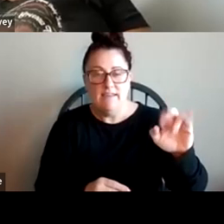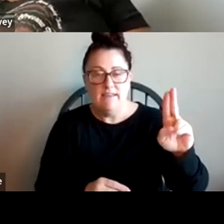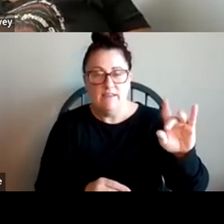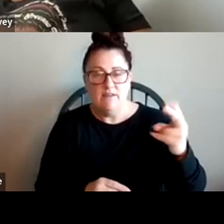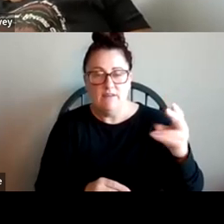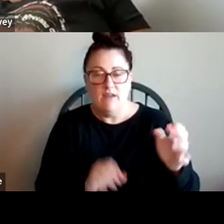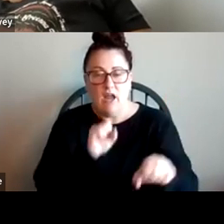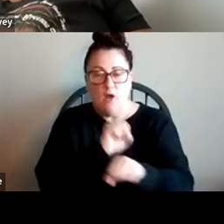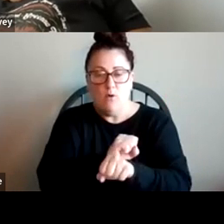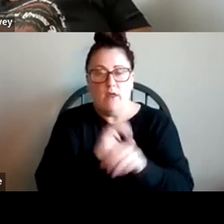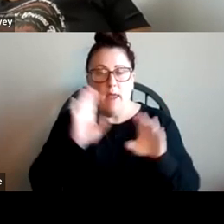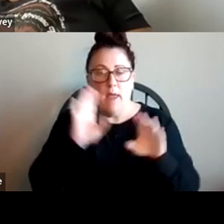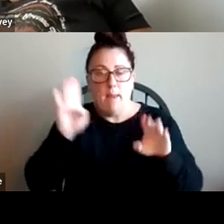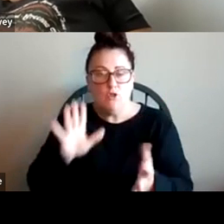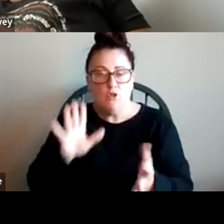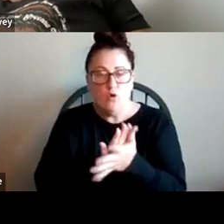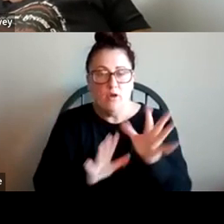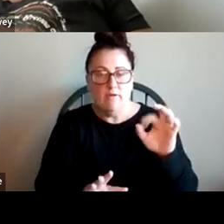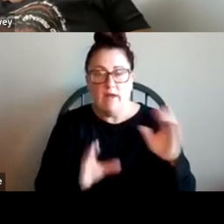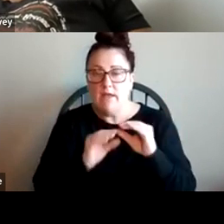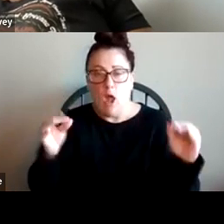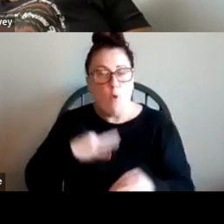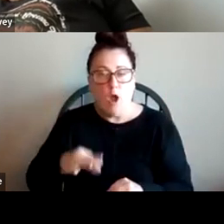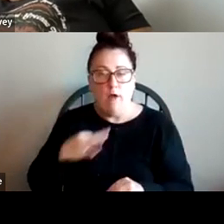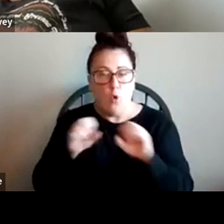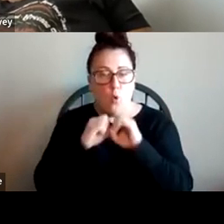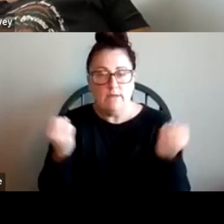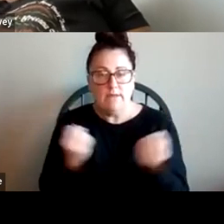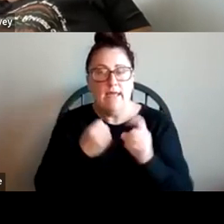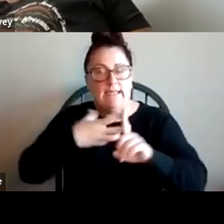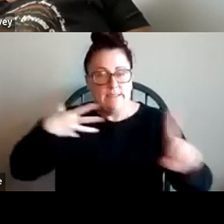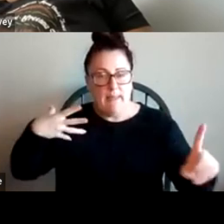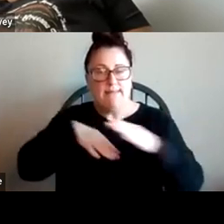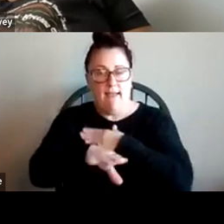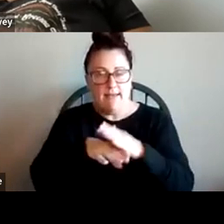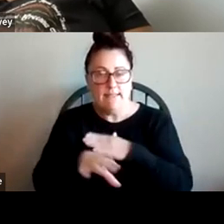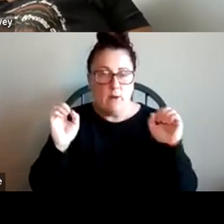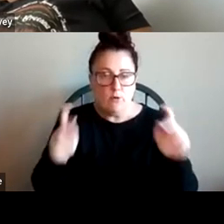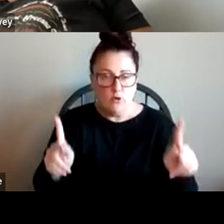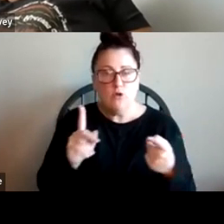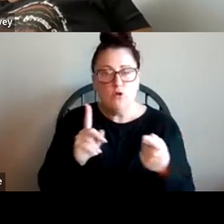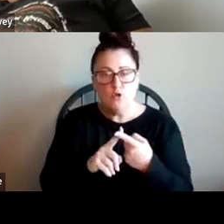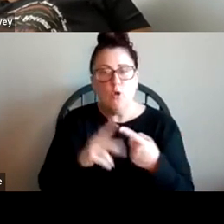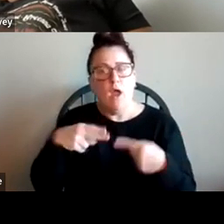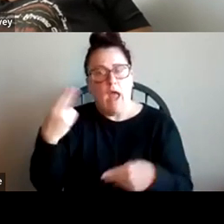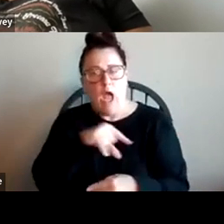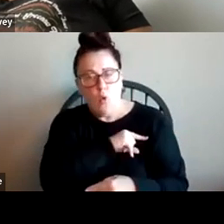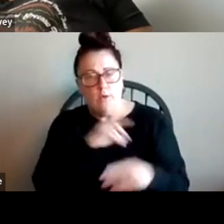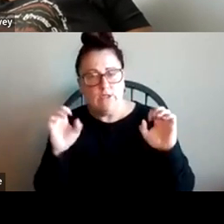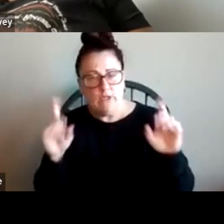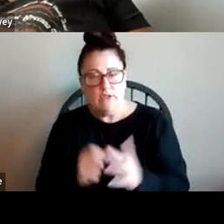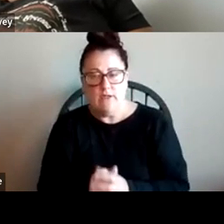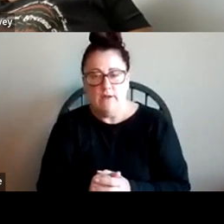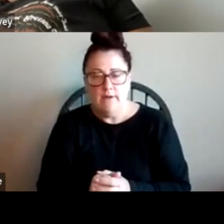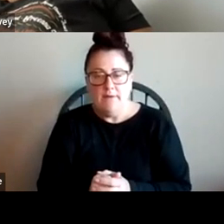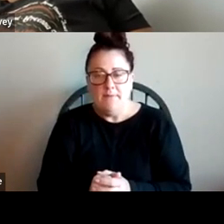Boston Schools Fund, a nonprofit organization that works to expand access and opportunity to high quality education